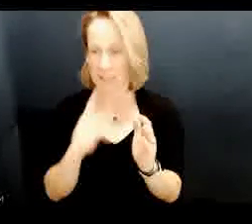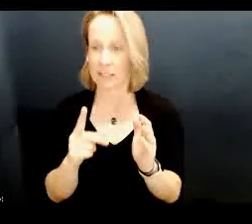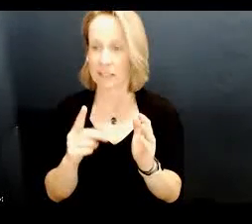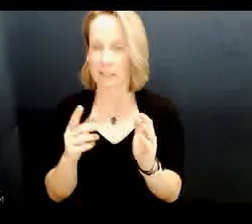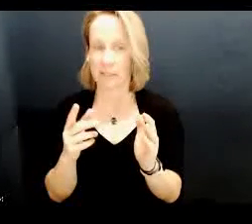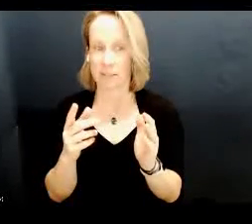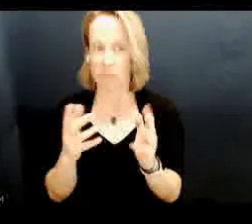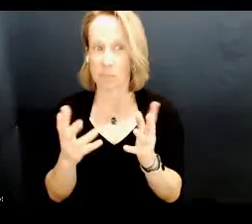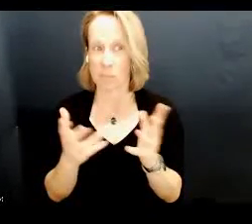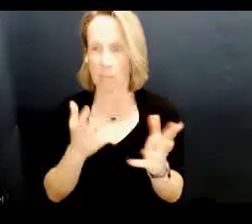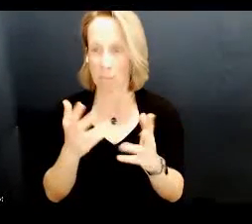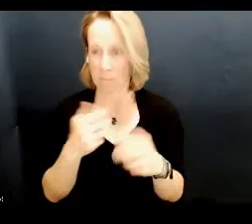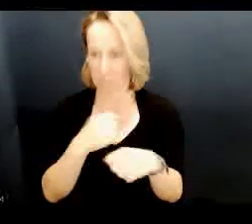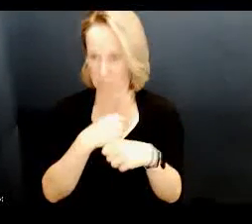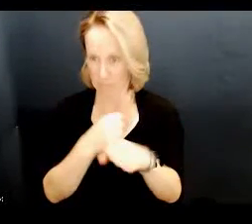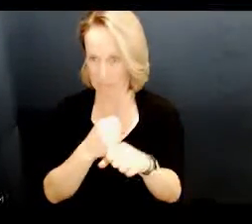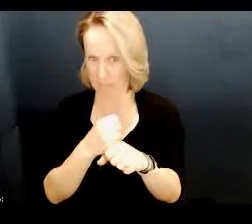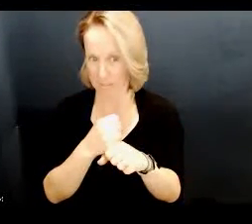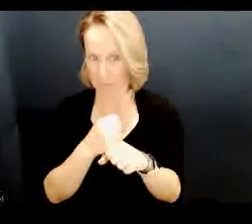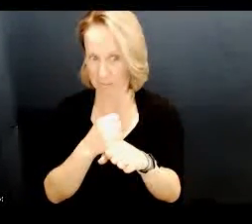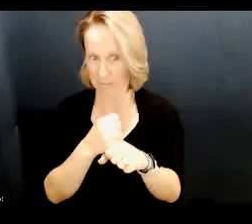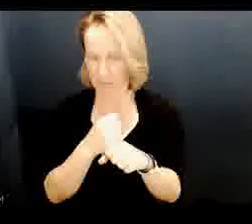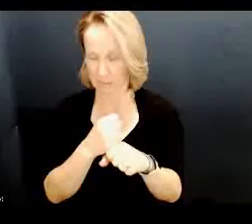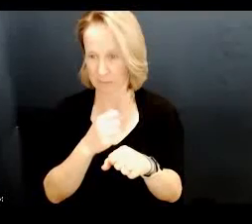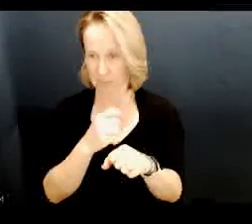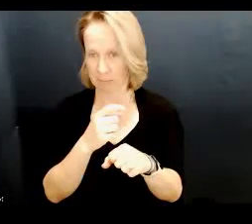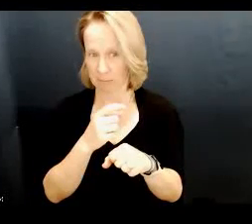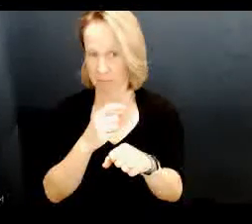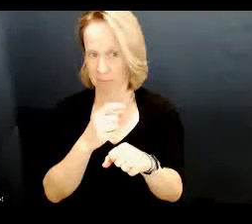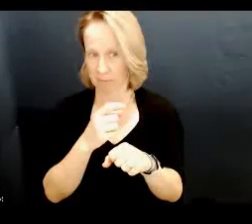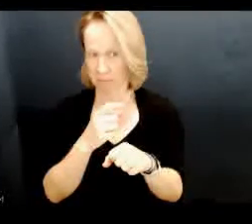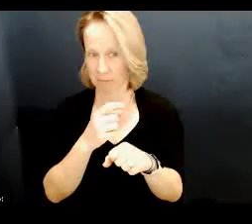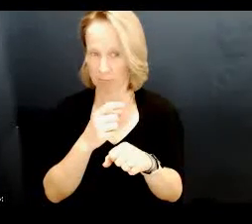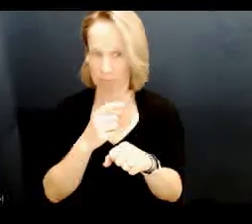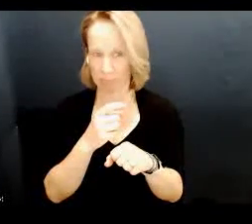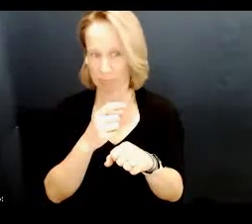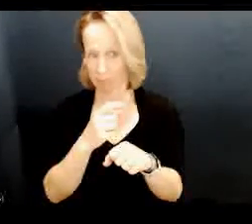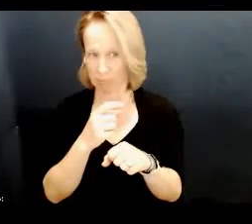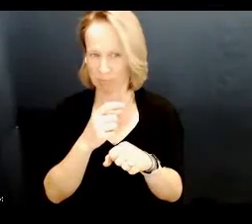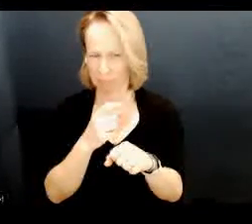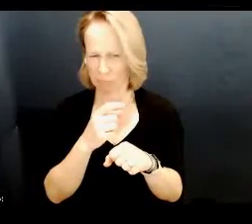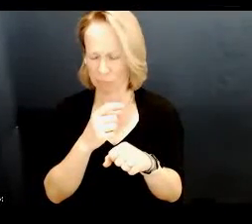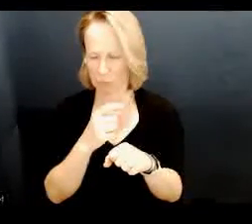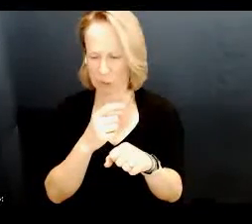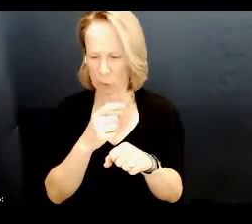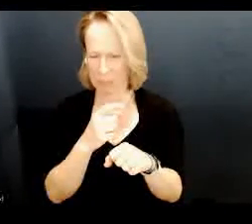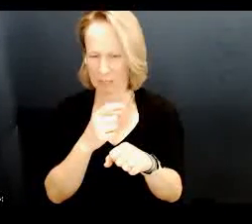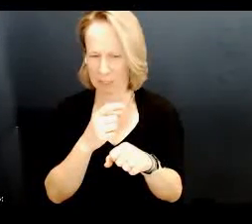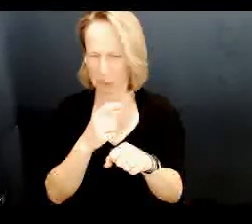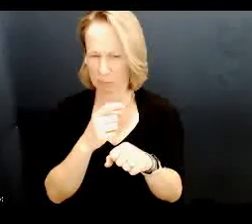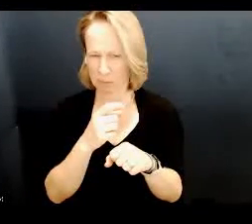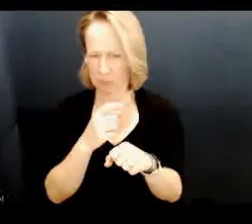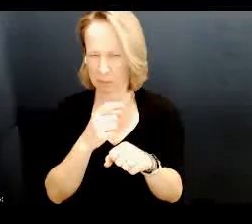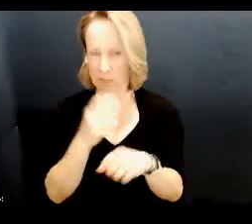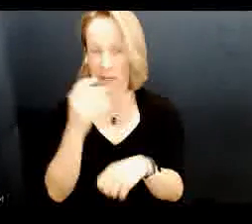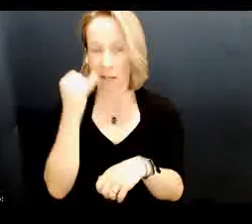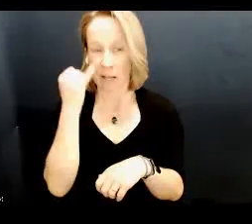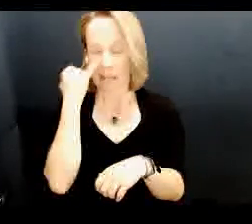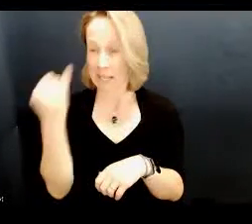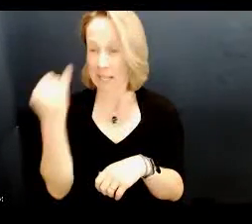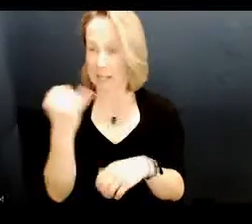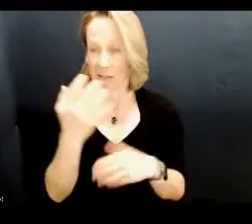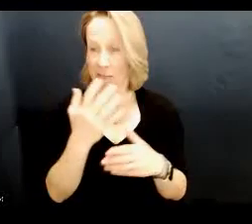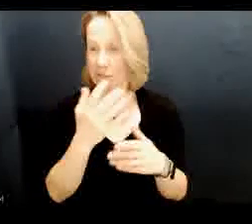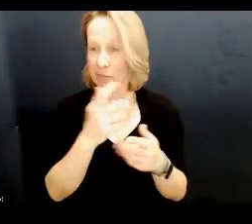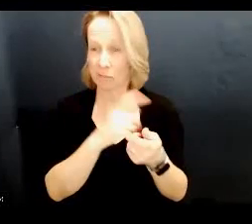at agencies who are involved in the SART. Right, so if there's some significant changes to